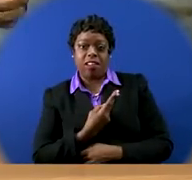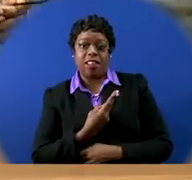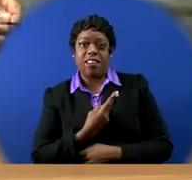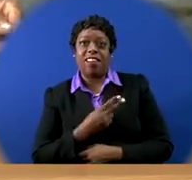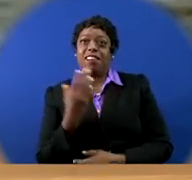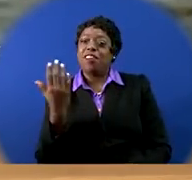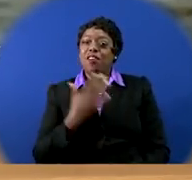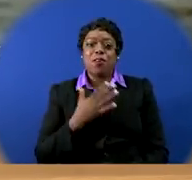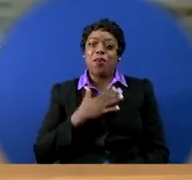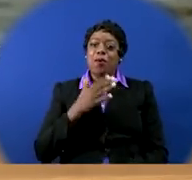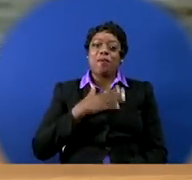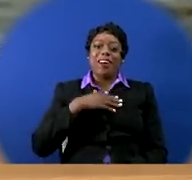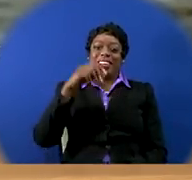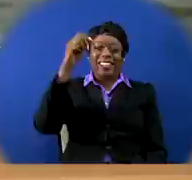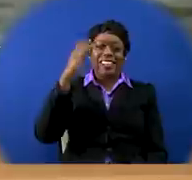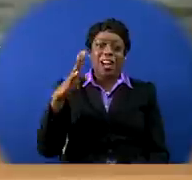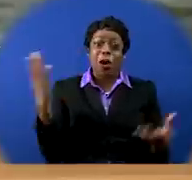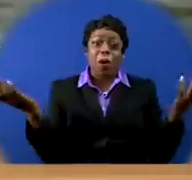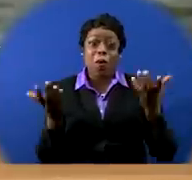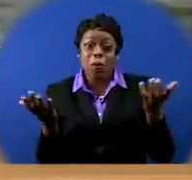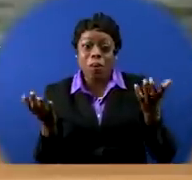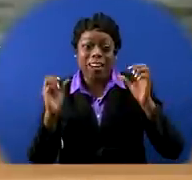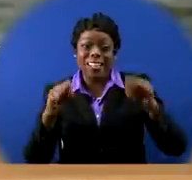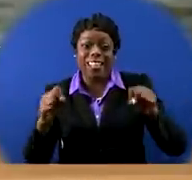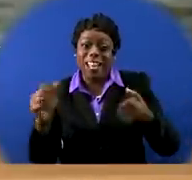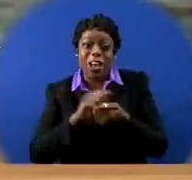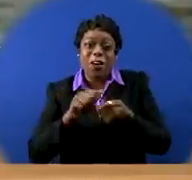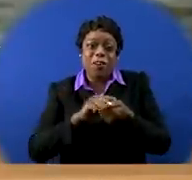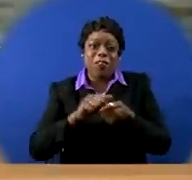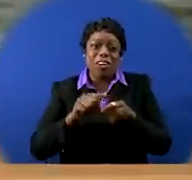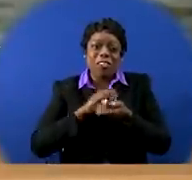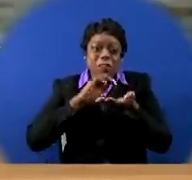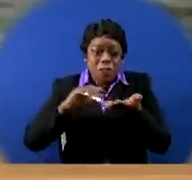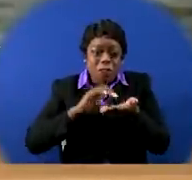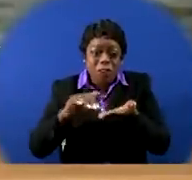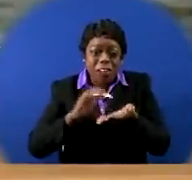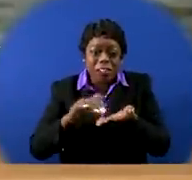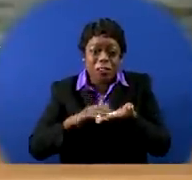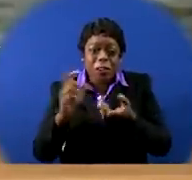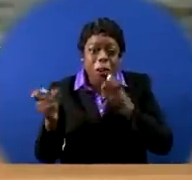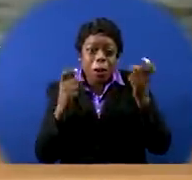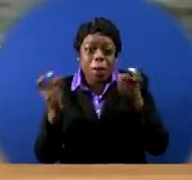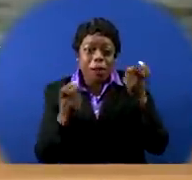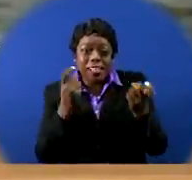Woo. Oh, my good God. What can wash away my sin?